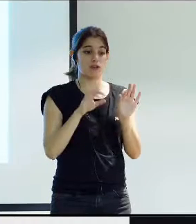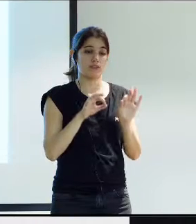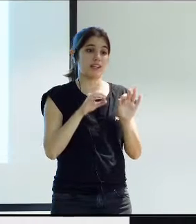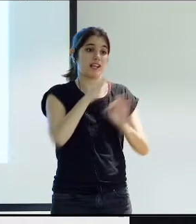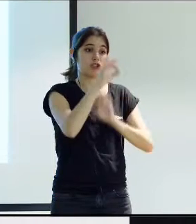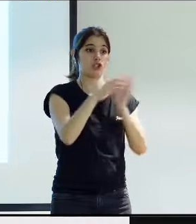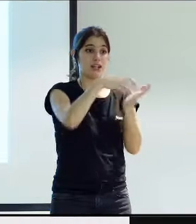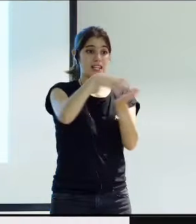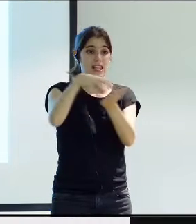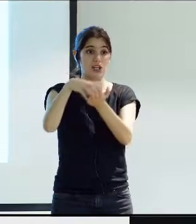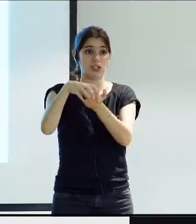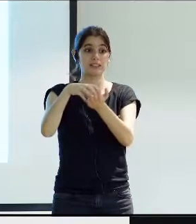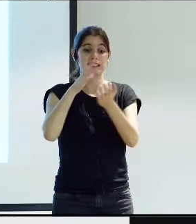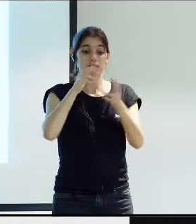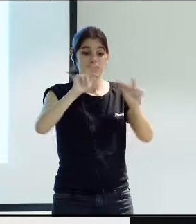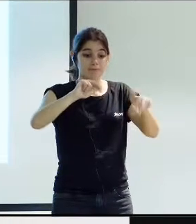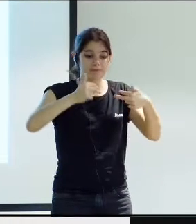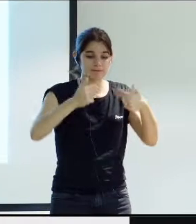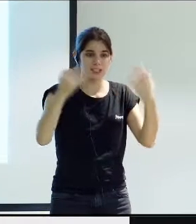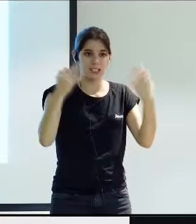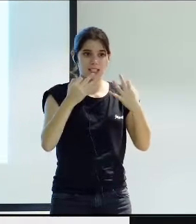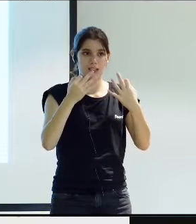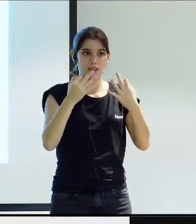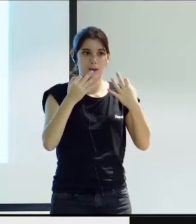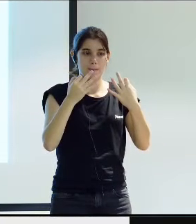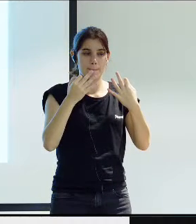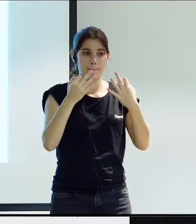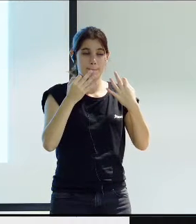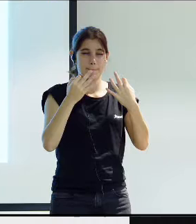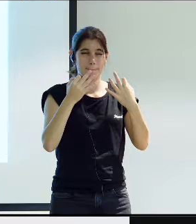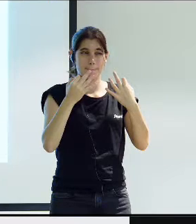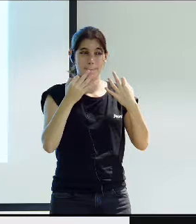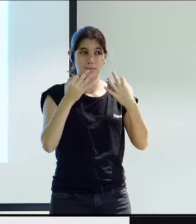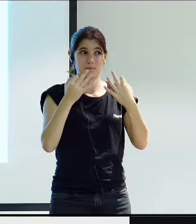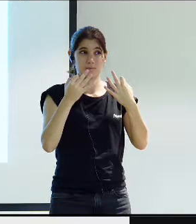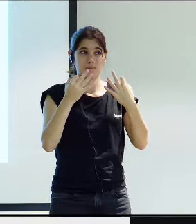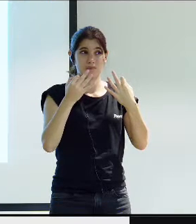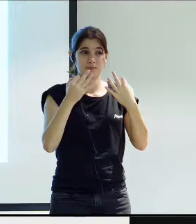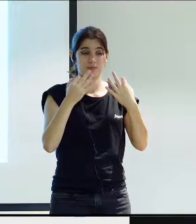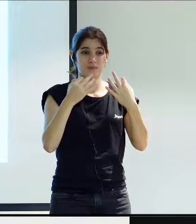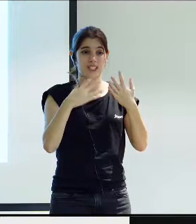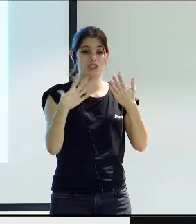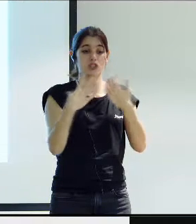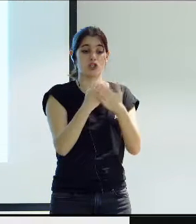do allow to be involved in decision making in relation to all